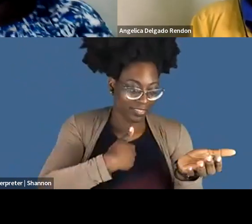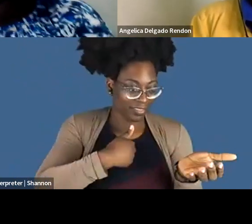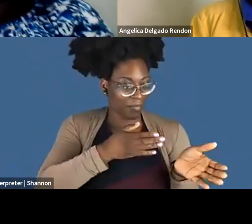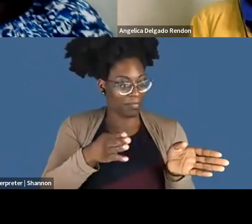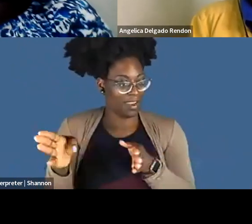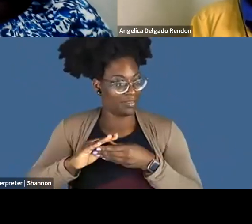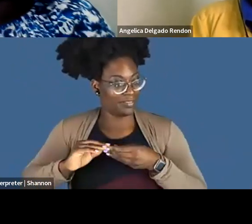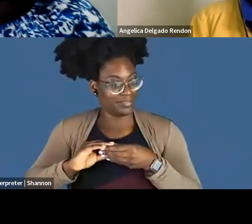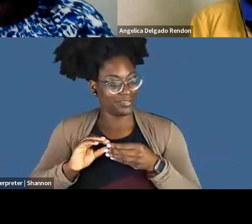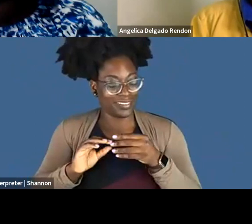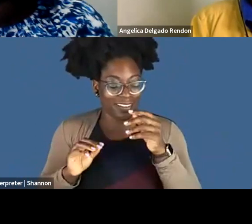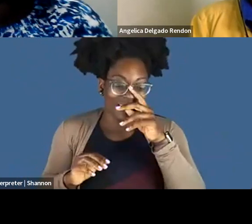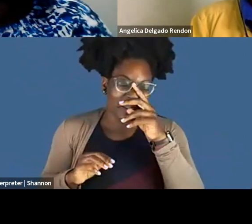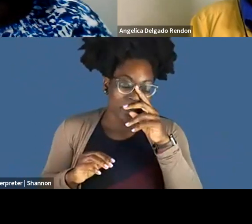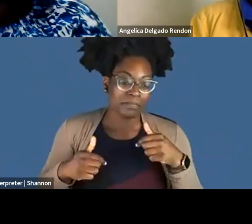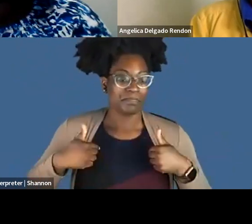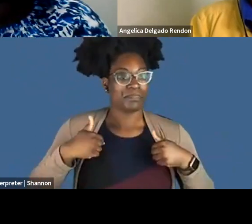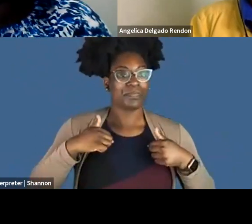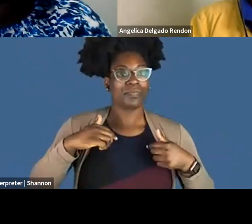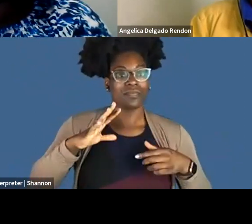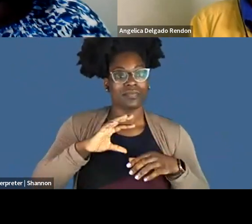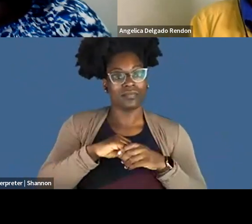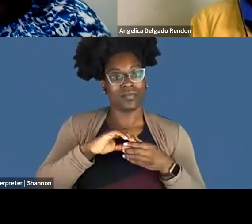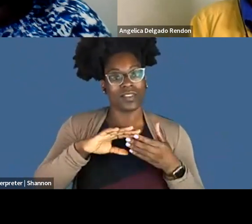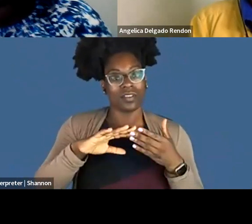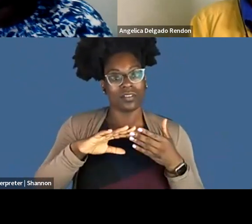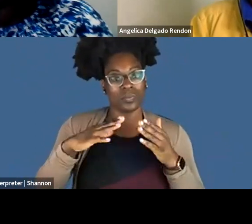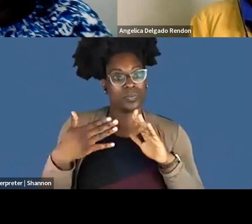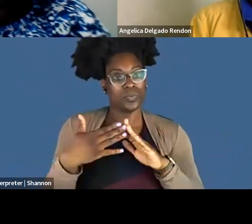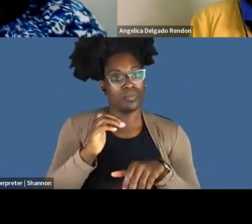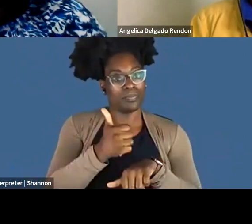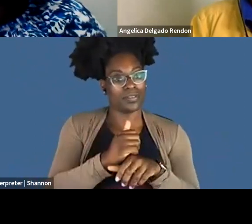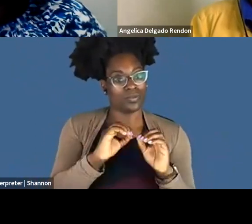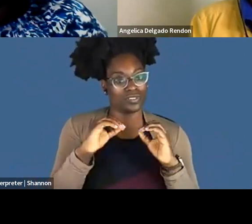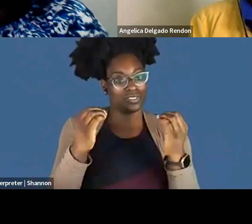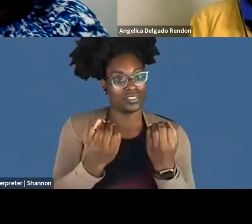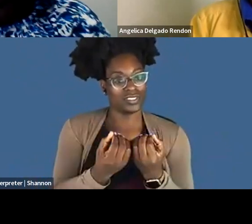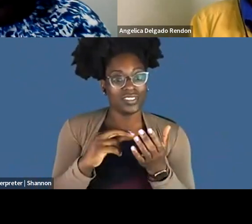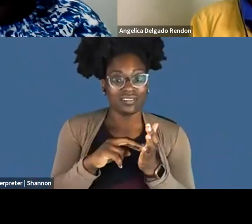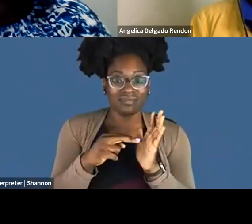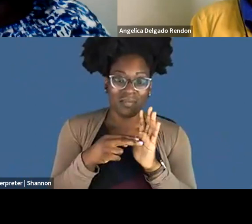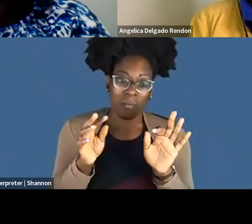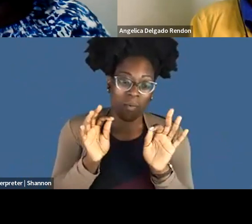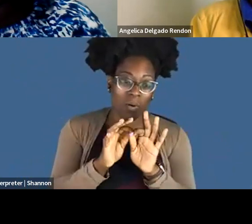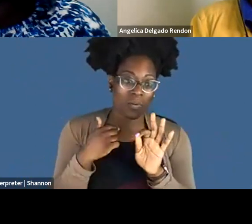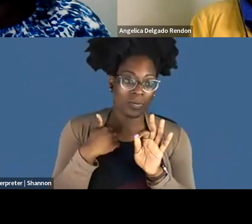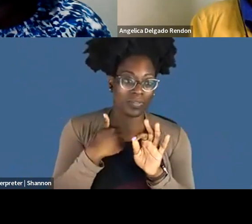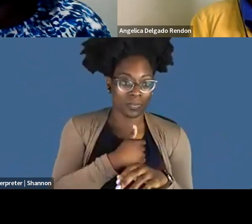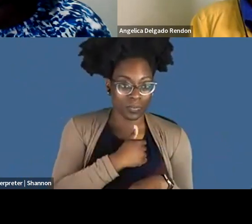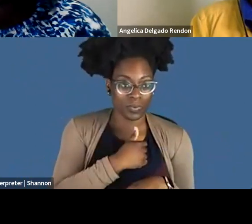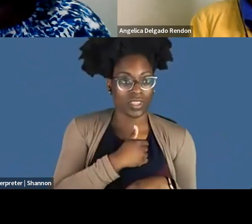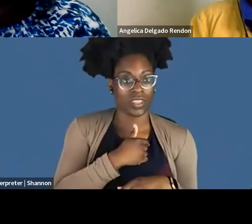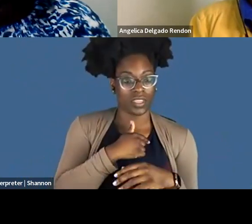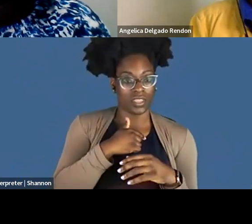about. Being a community-based organization, it is important that we maintain who we are in the